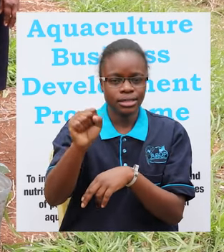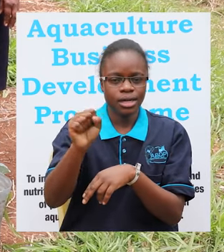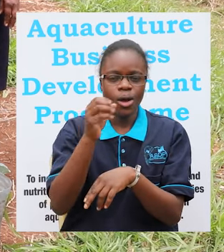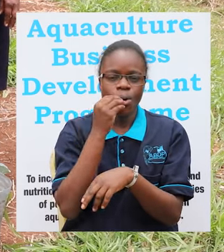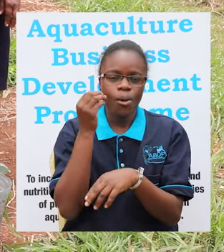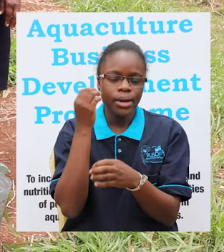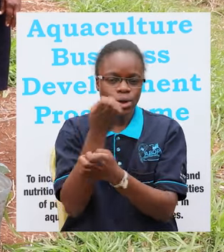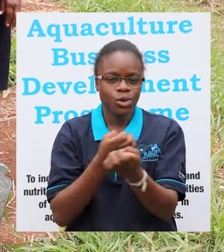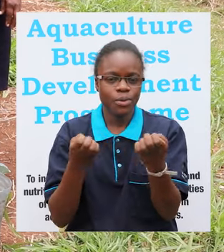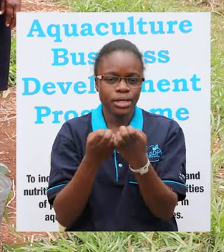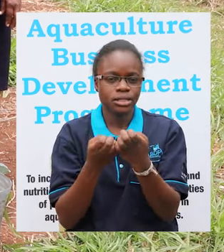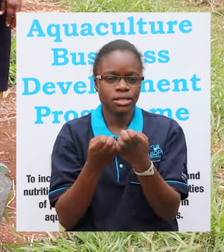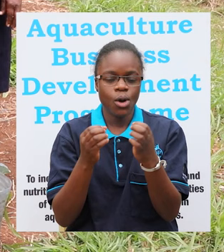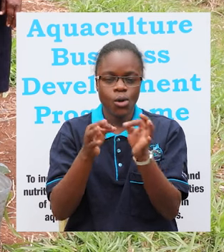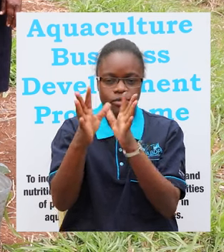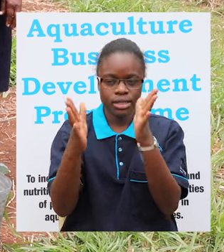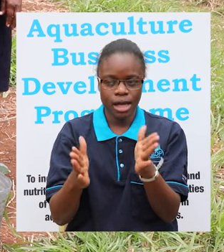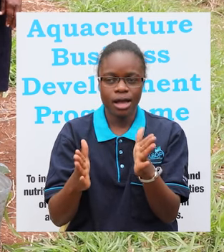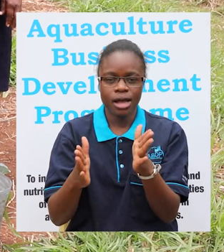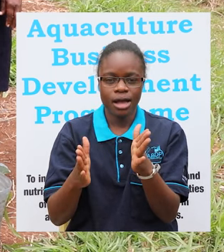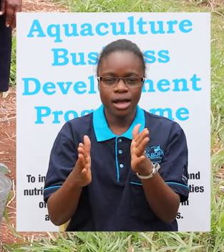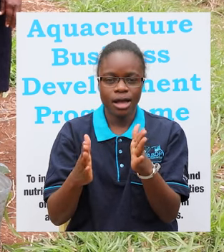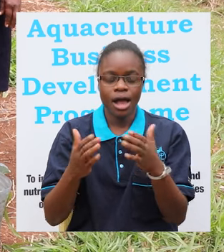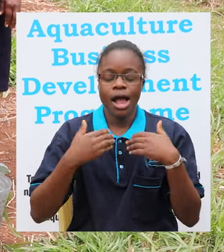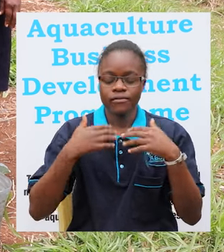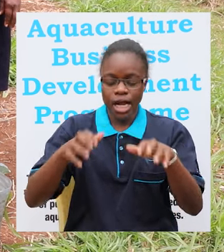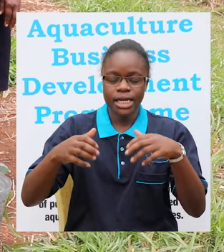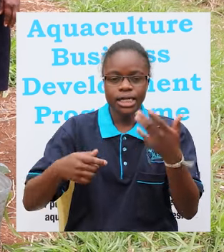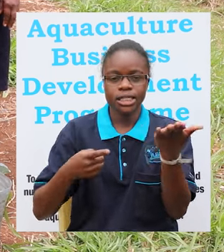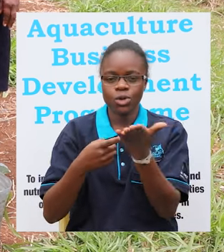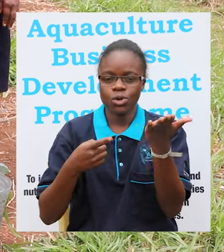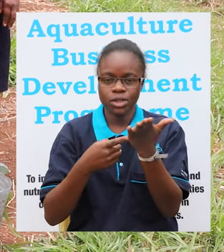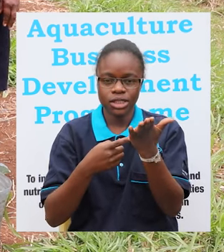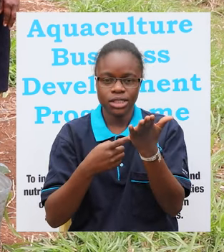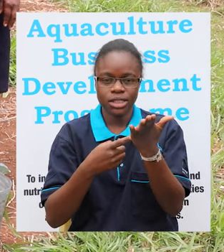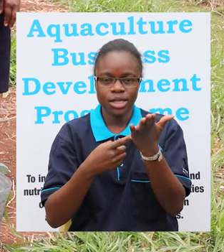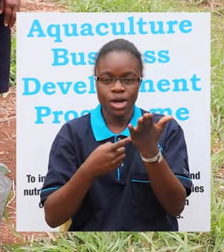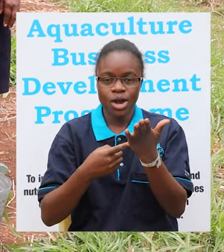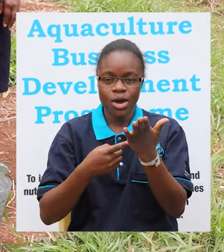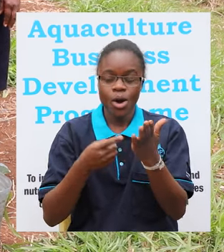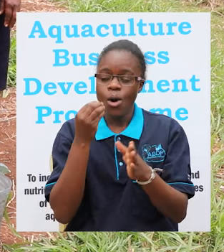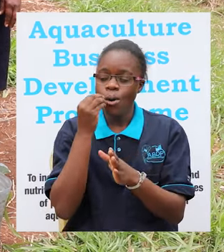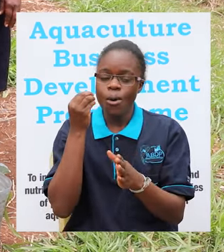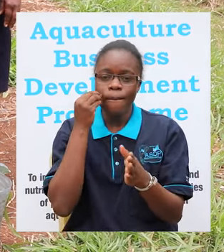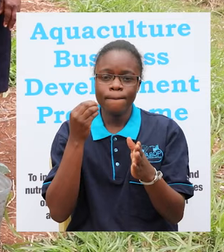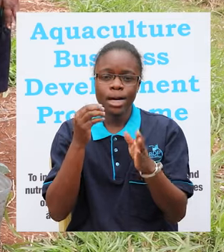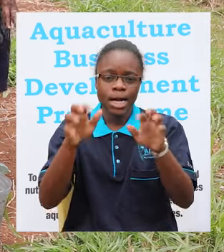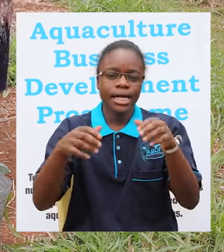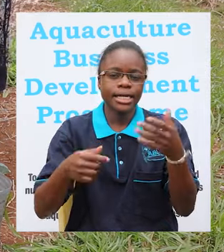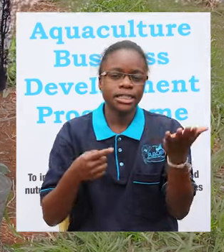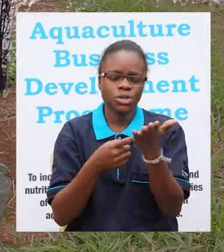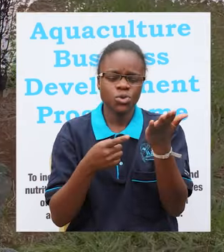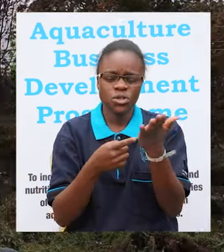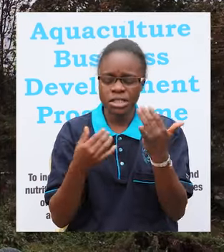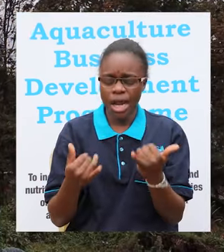Home Economics Extension Officer. I'm going to take you through corn garden technology. Corn